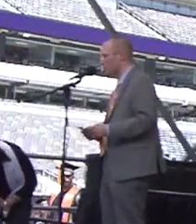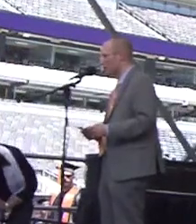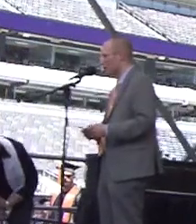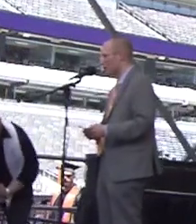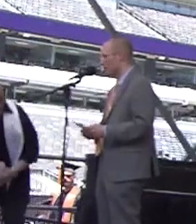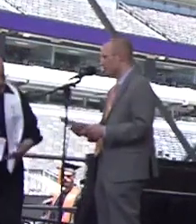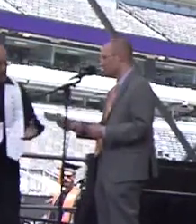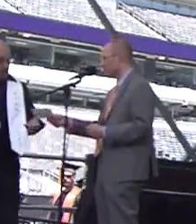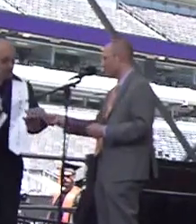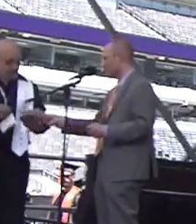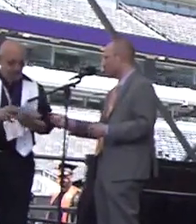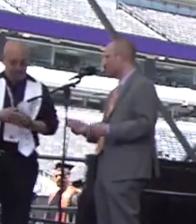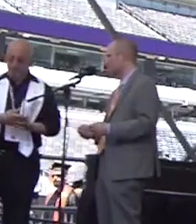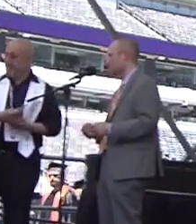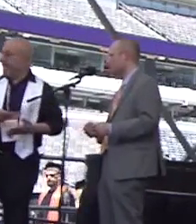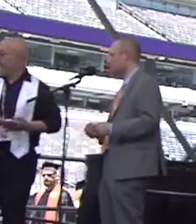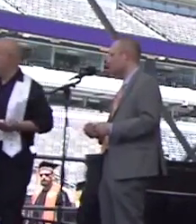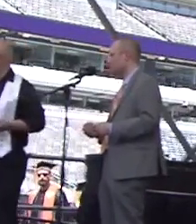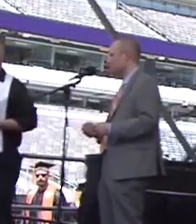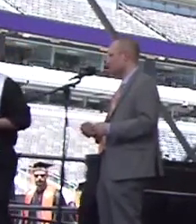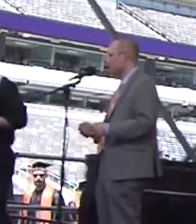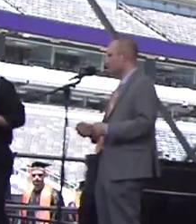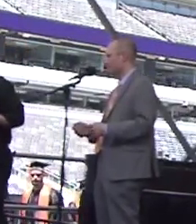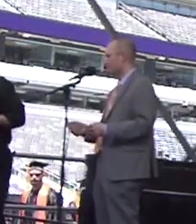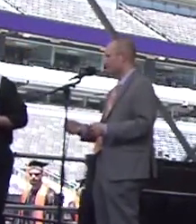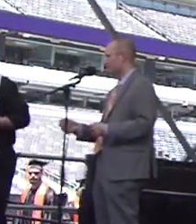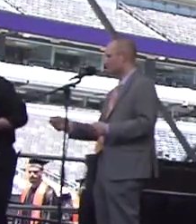Miles Williams,